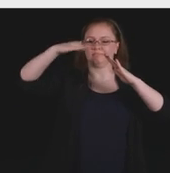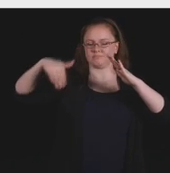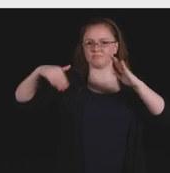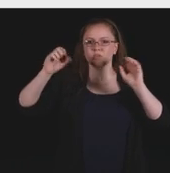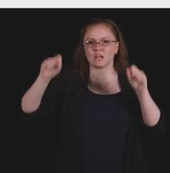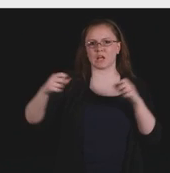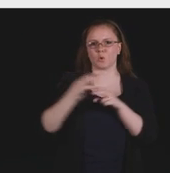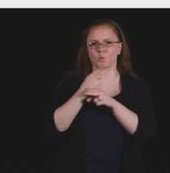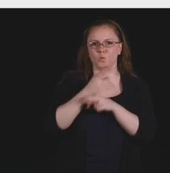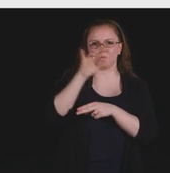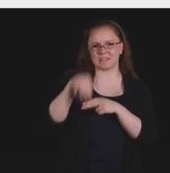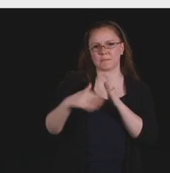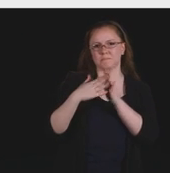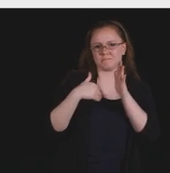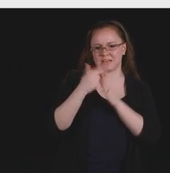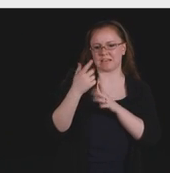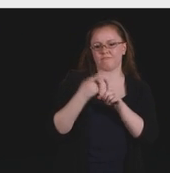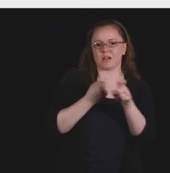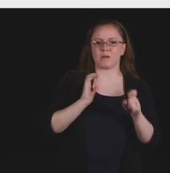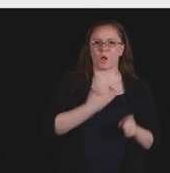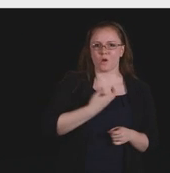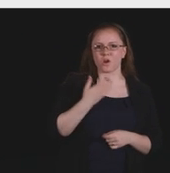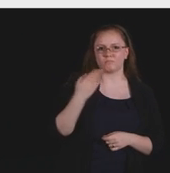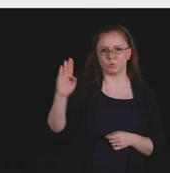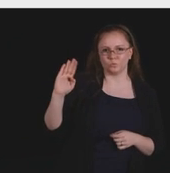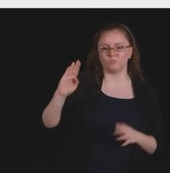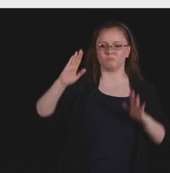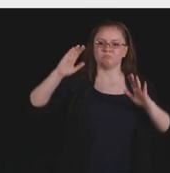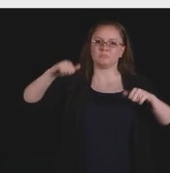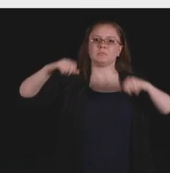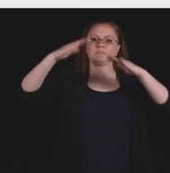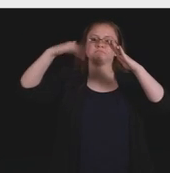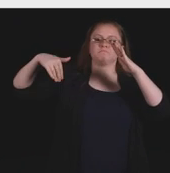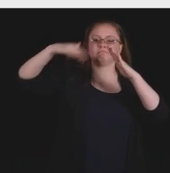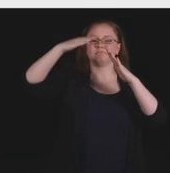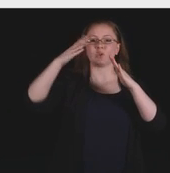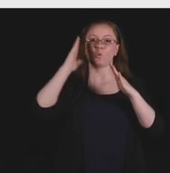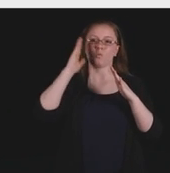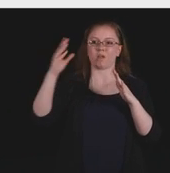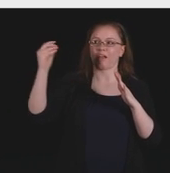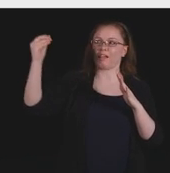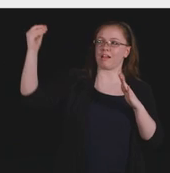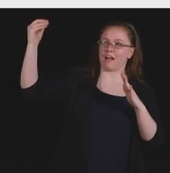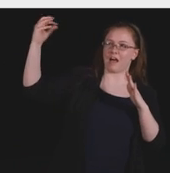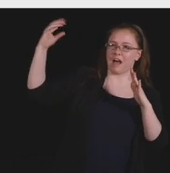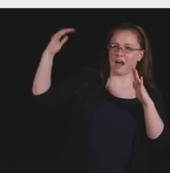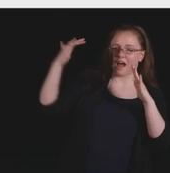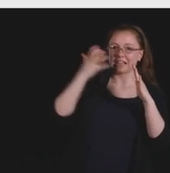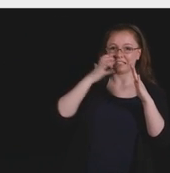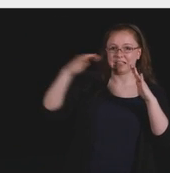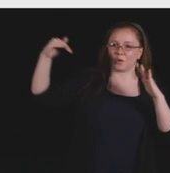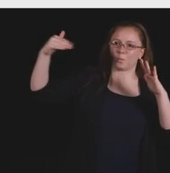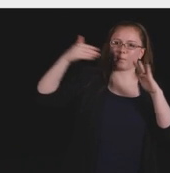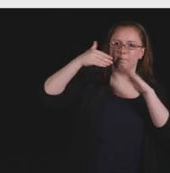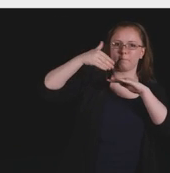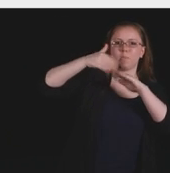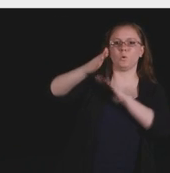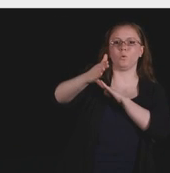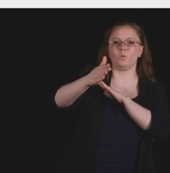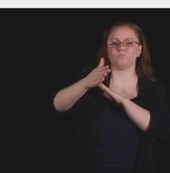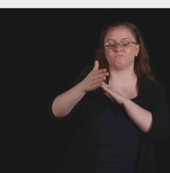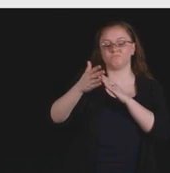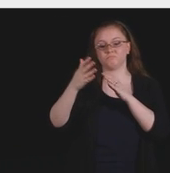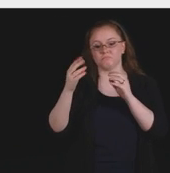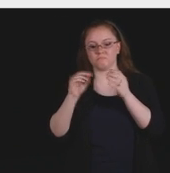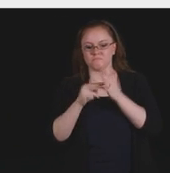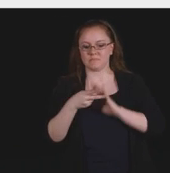made from this pigment, it can reflect heat and keep the place cooler. So the automobile industry is also very much interested,